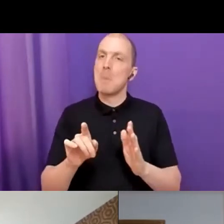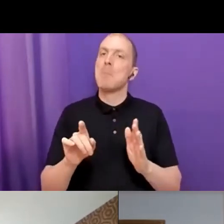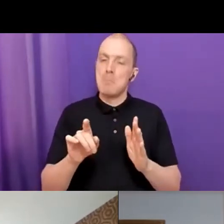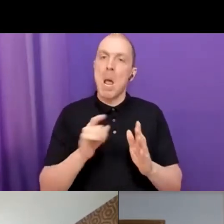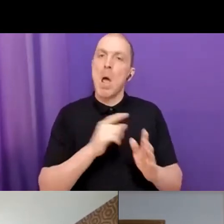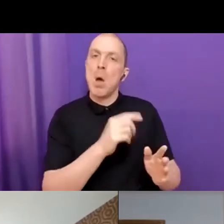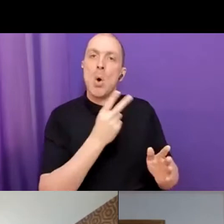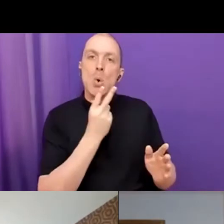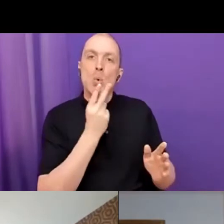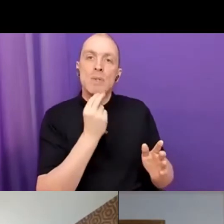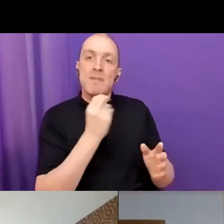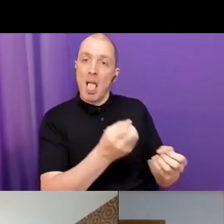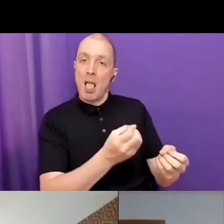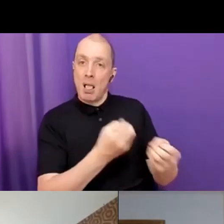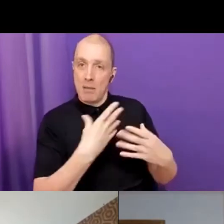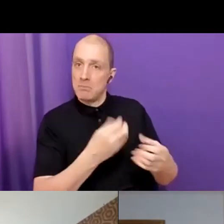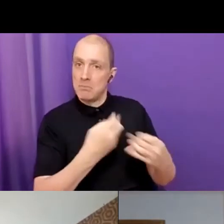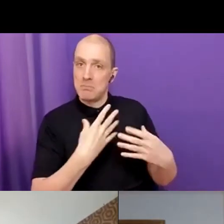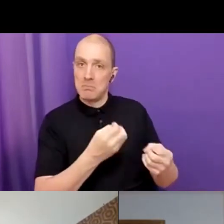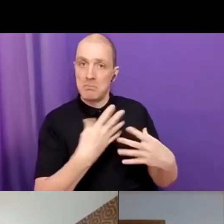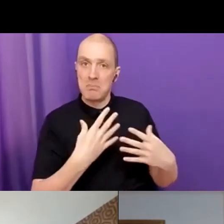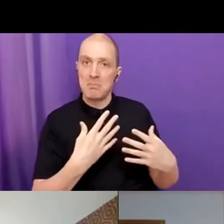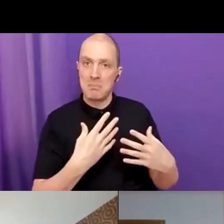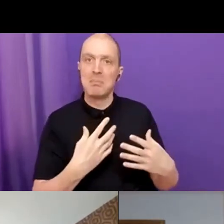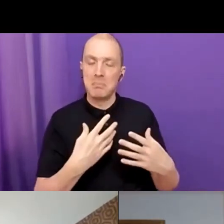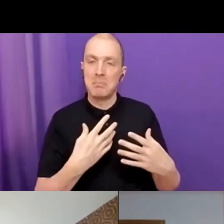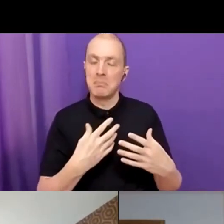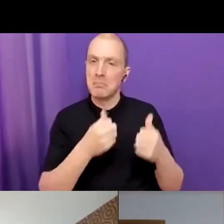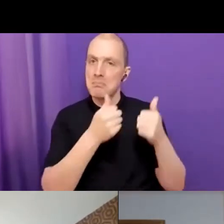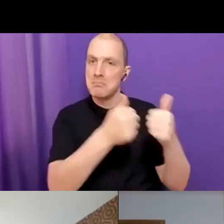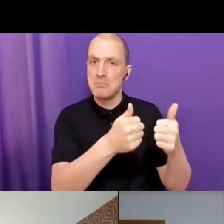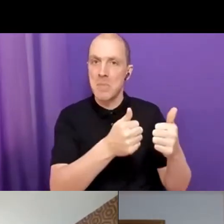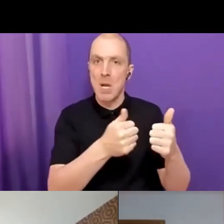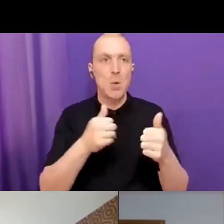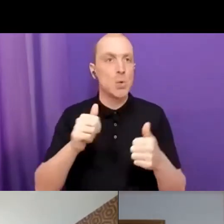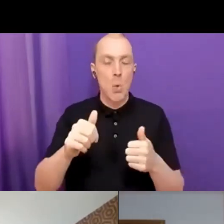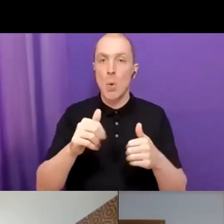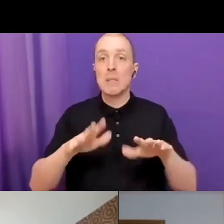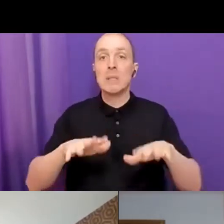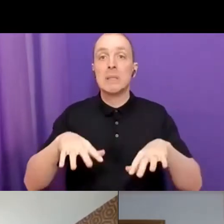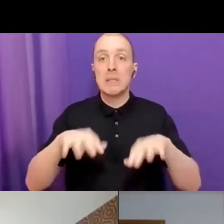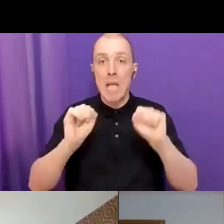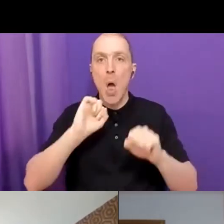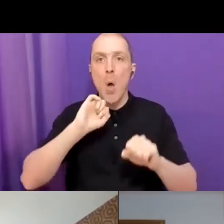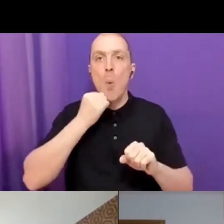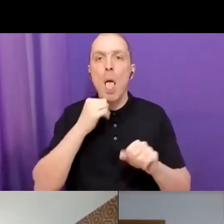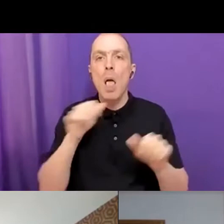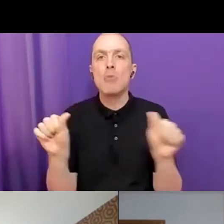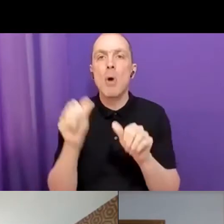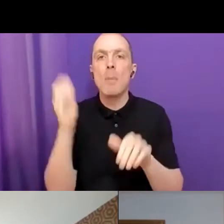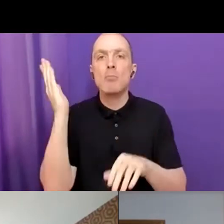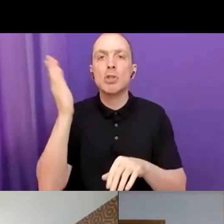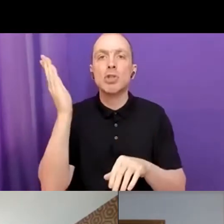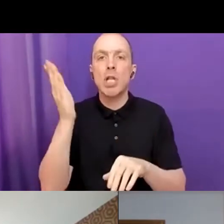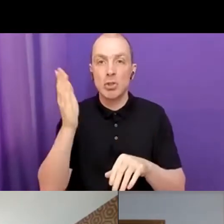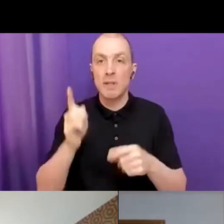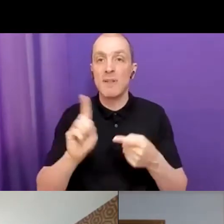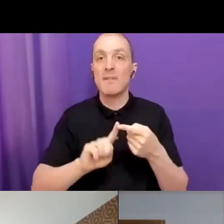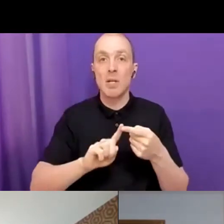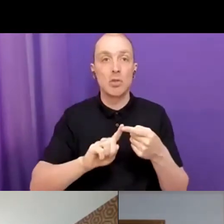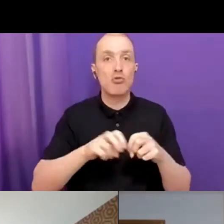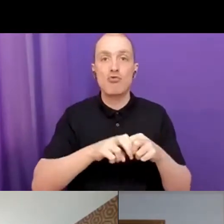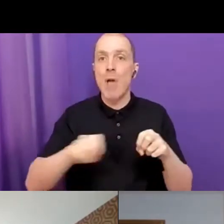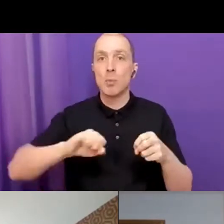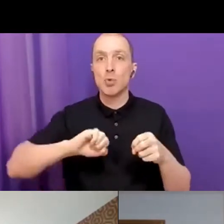discussion today. So to kick off, we've got some short presentations first of all from Transport Scotland, and then we'll hear